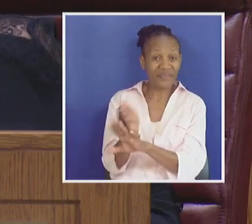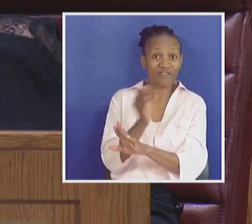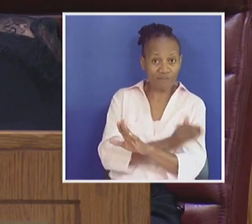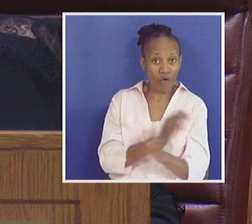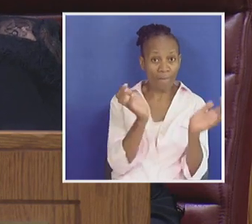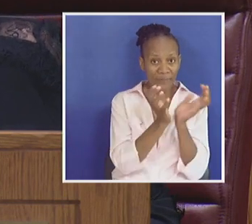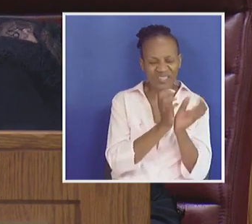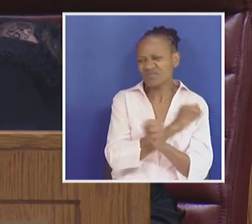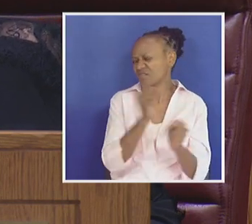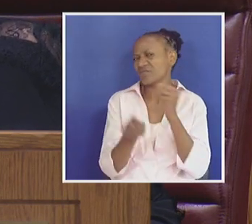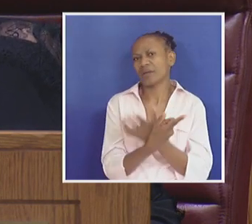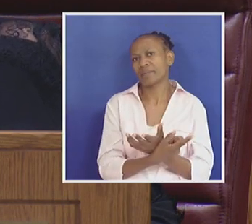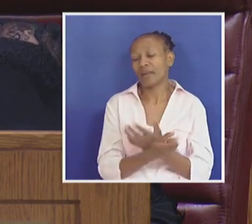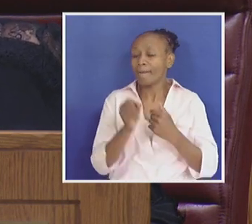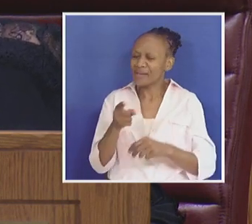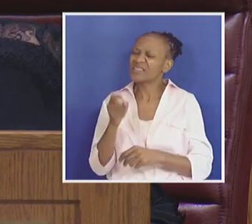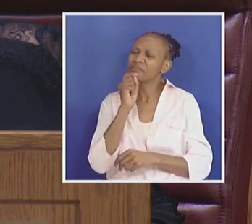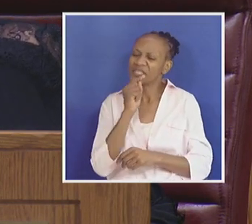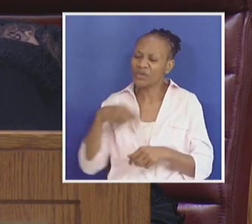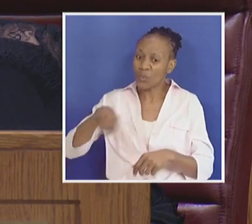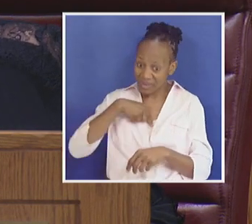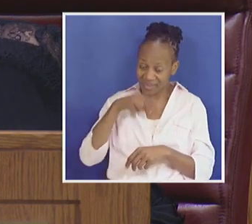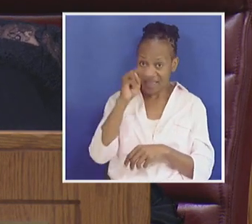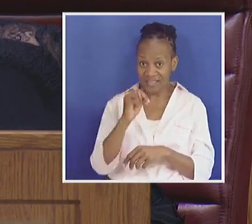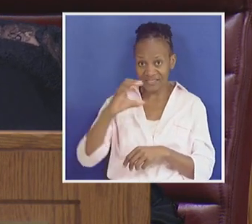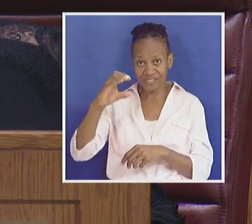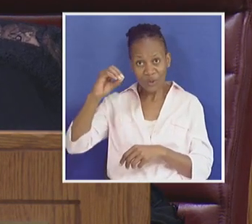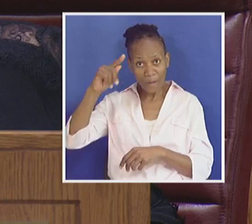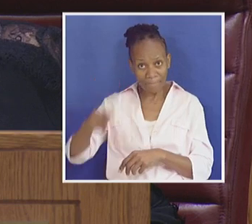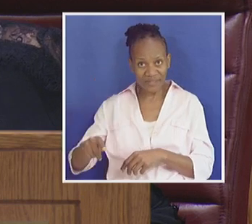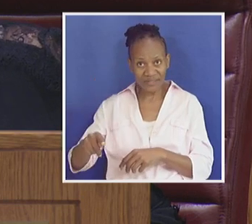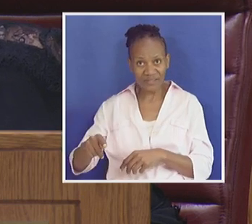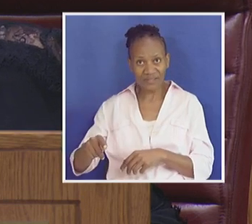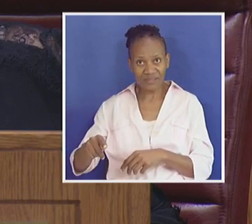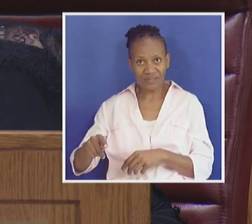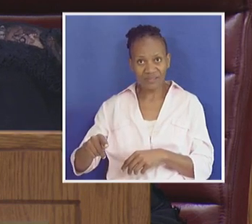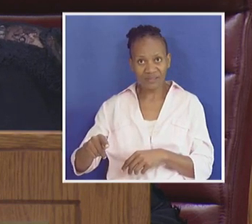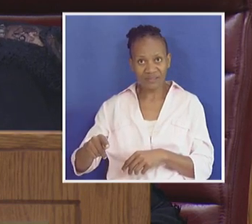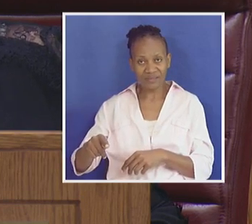But that does not mean that this house is now,